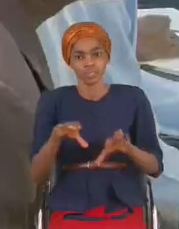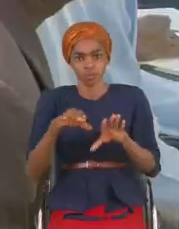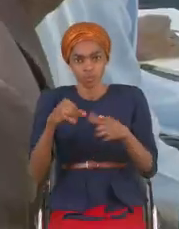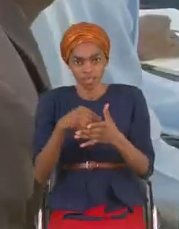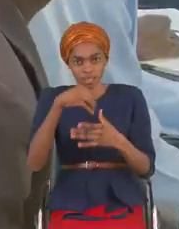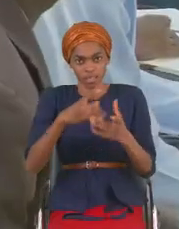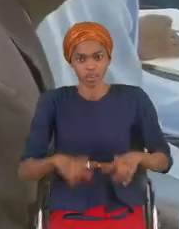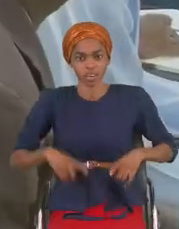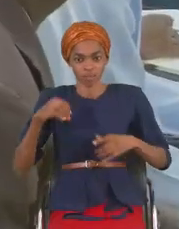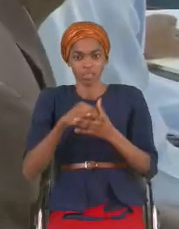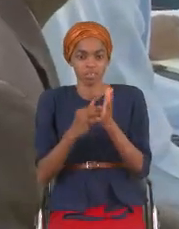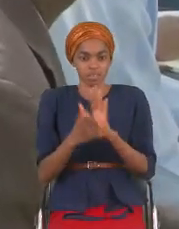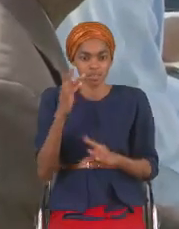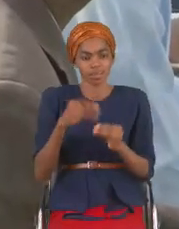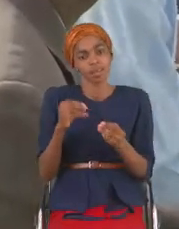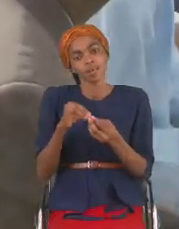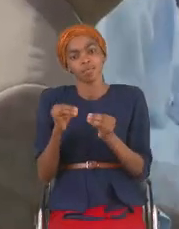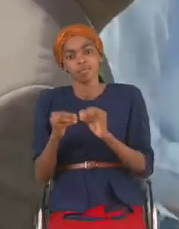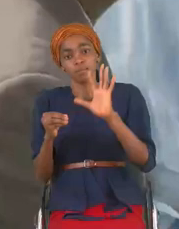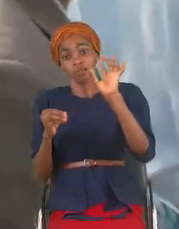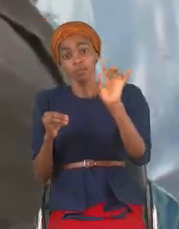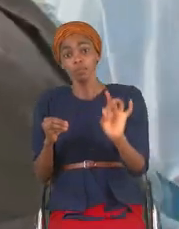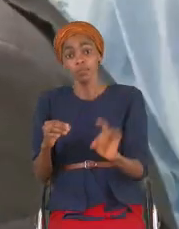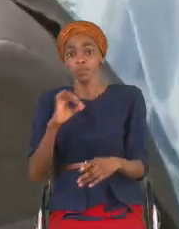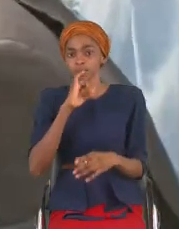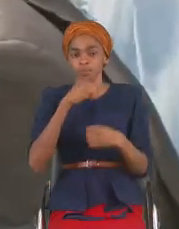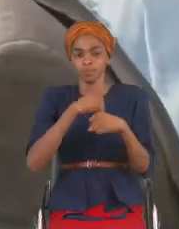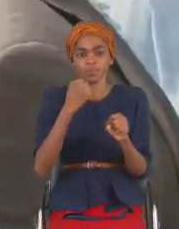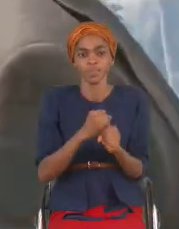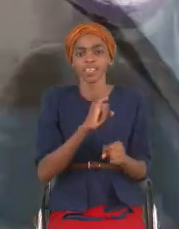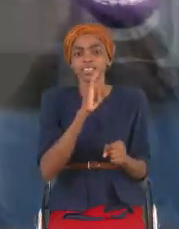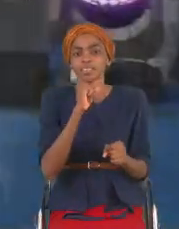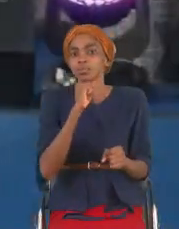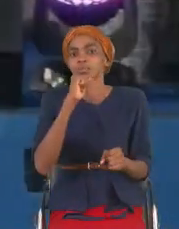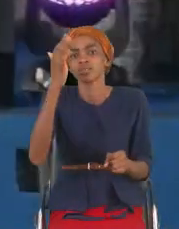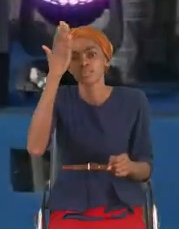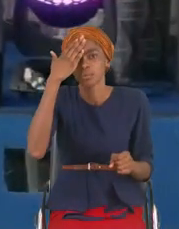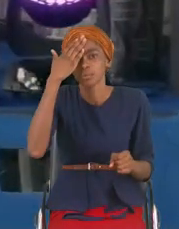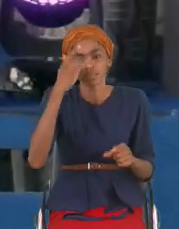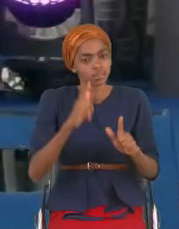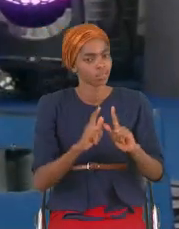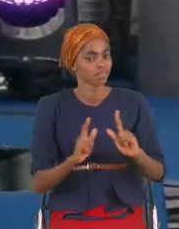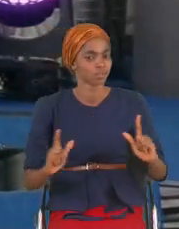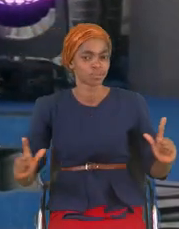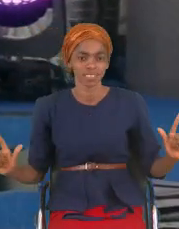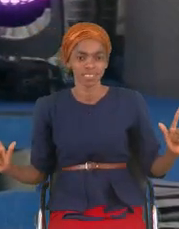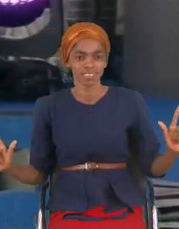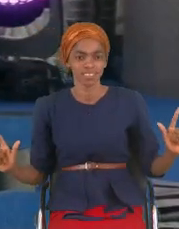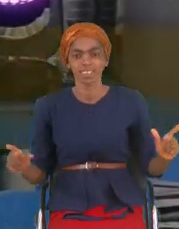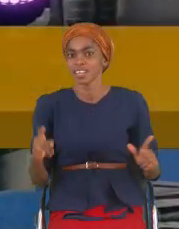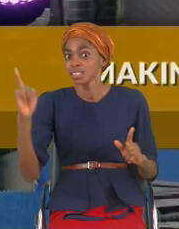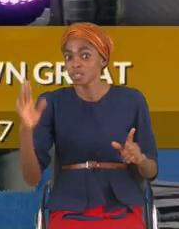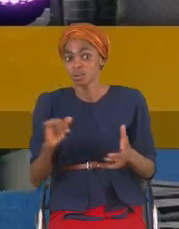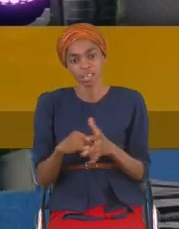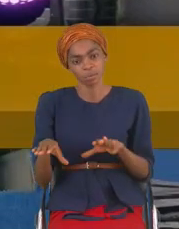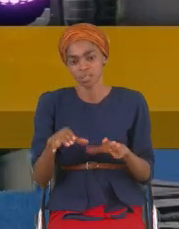your life. Number eight is making the unknown great. He's the one that will do it.